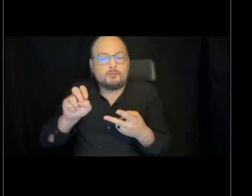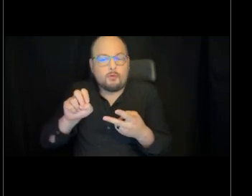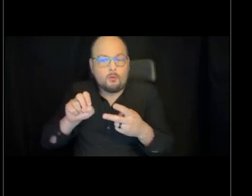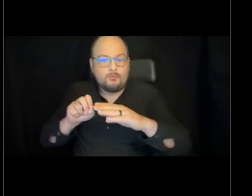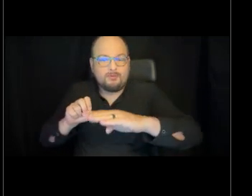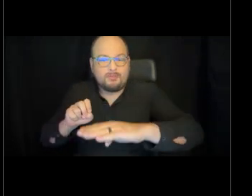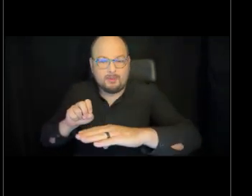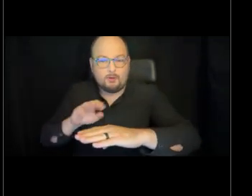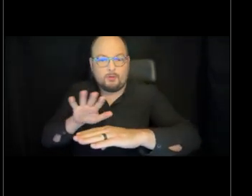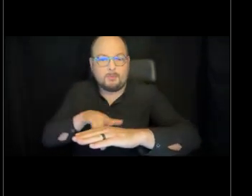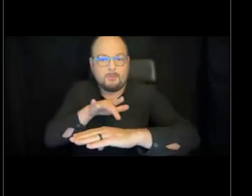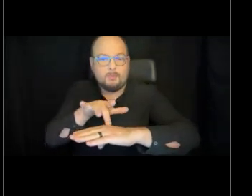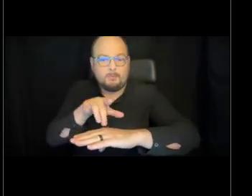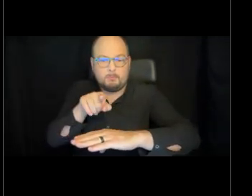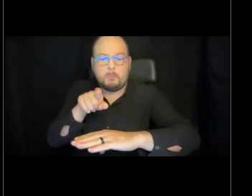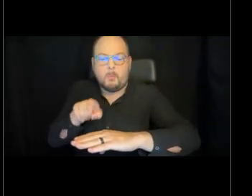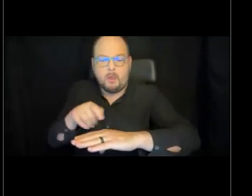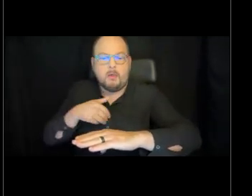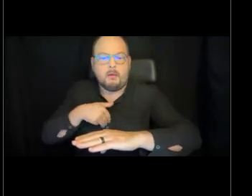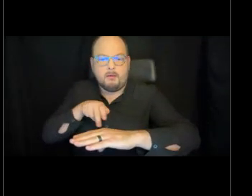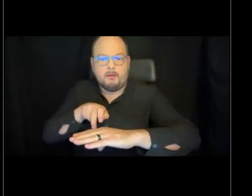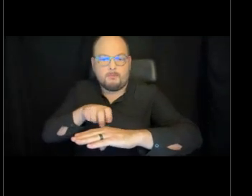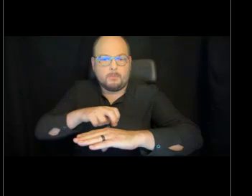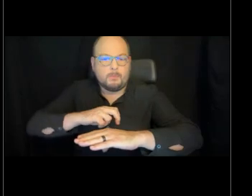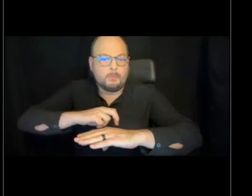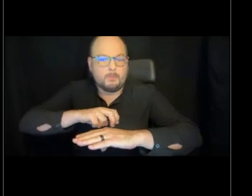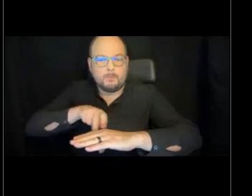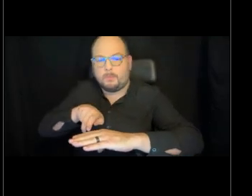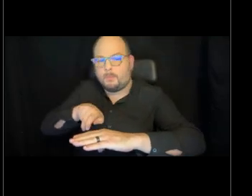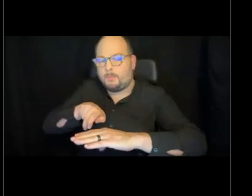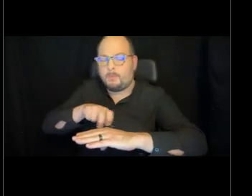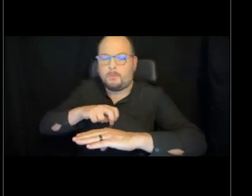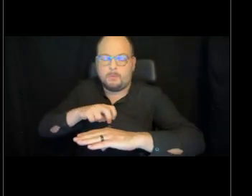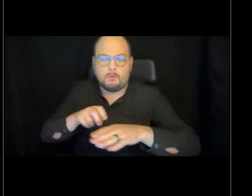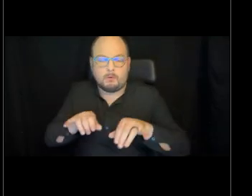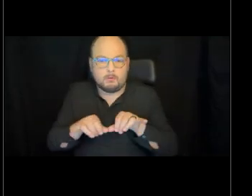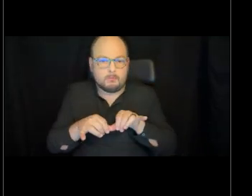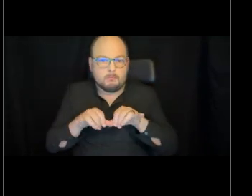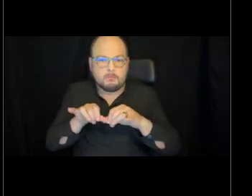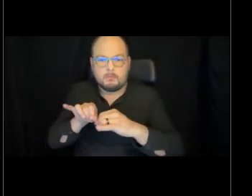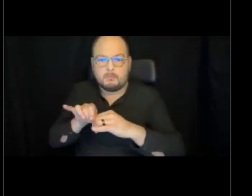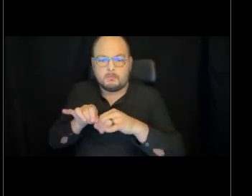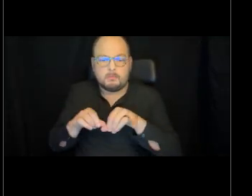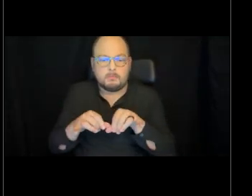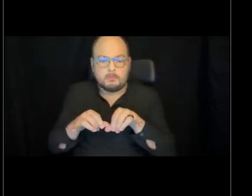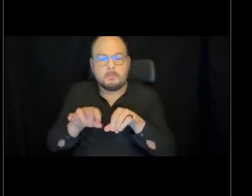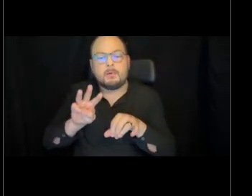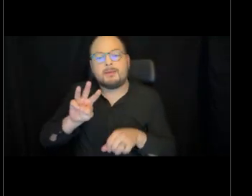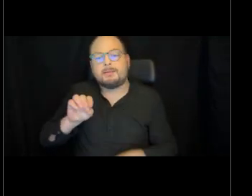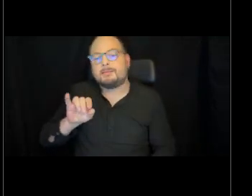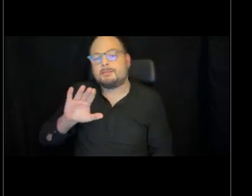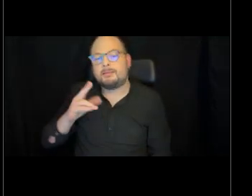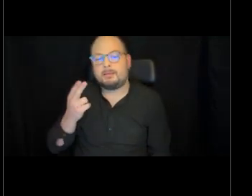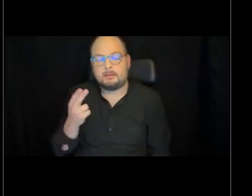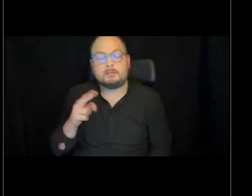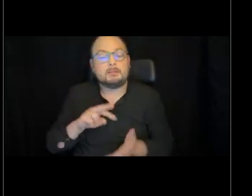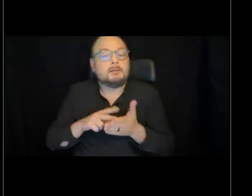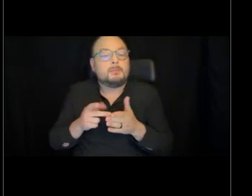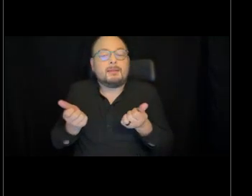adequate maneuvering space for a person using a wheelchair to approach and